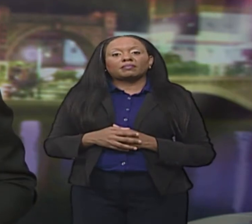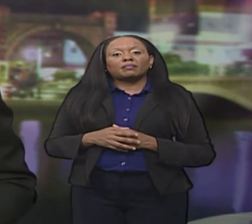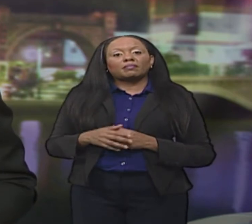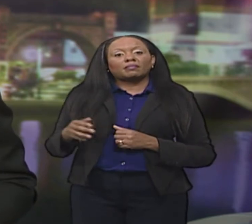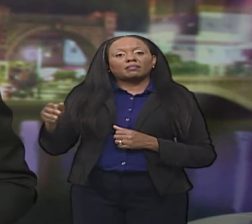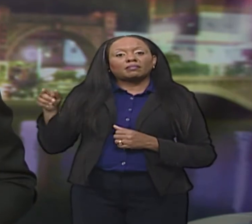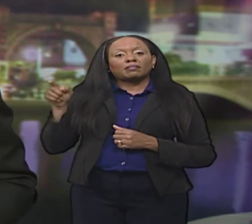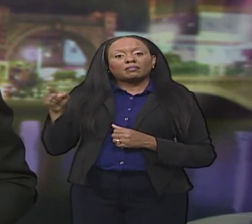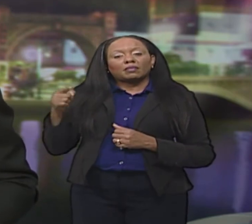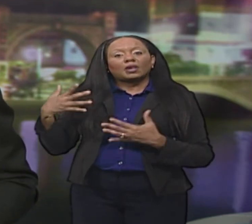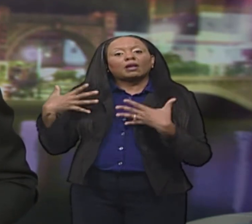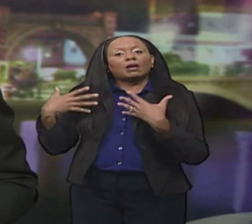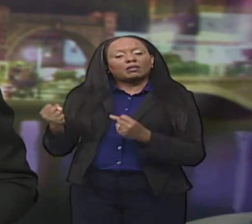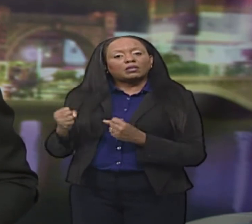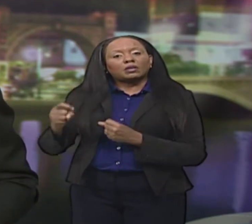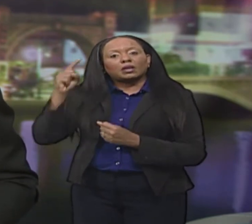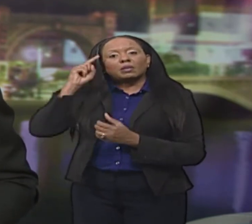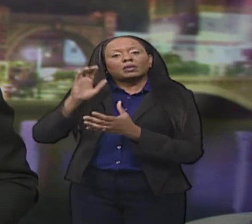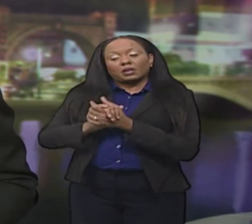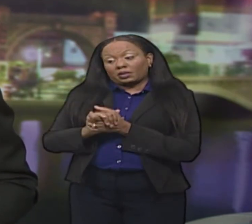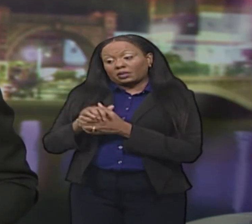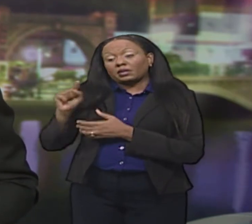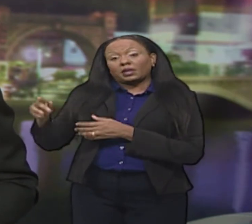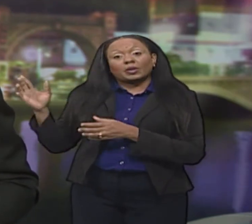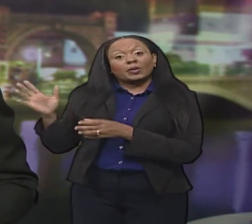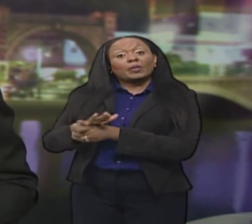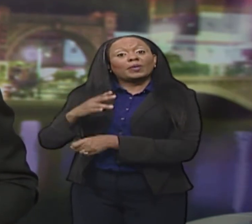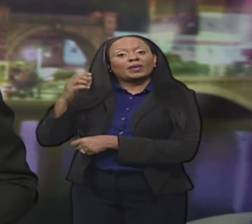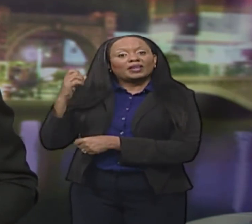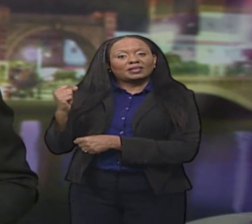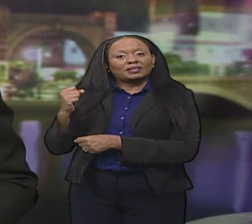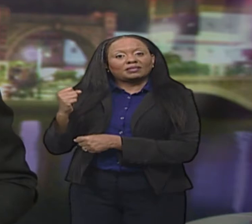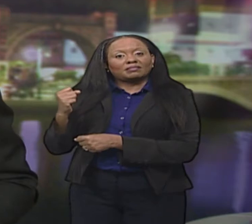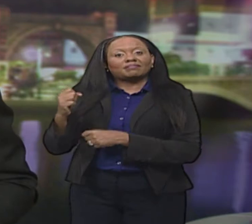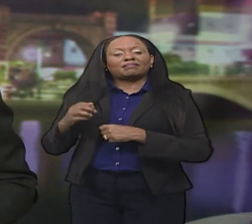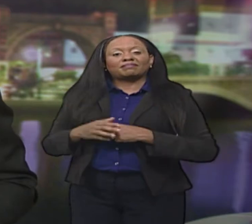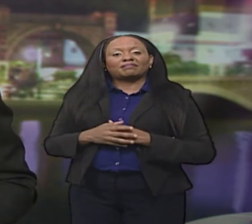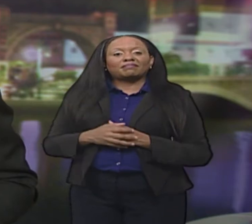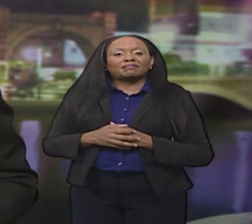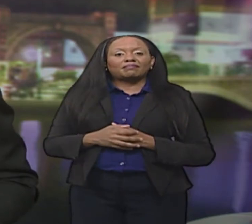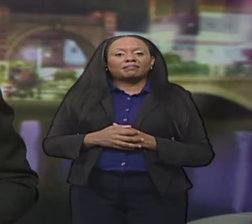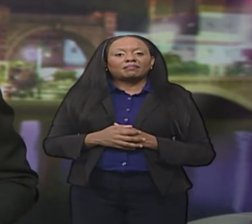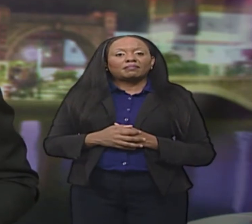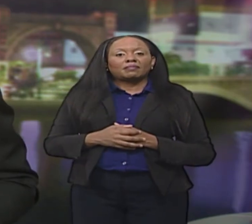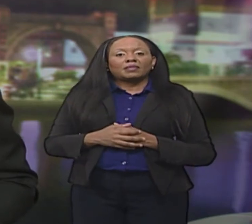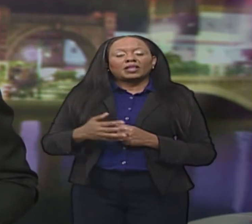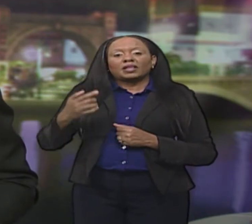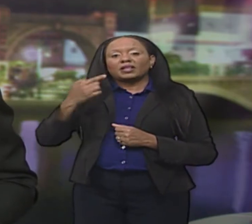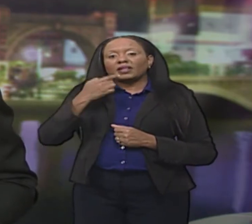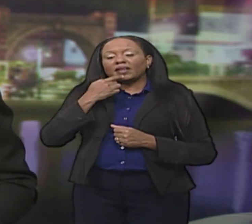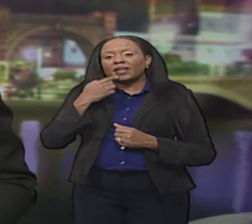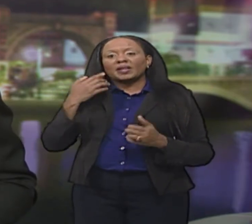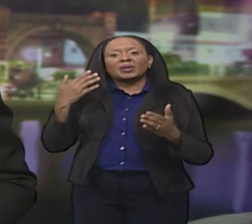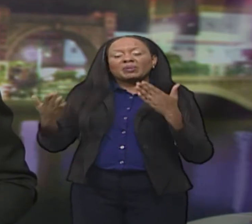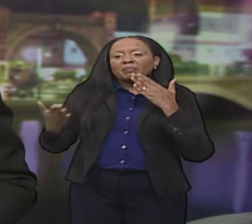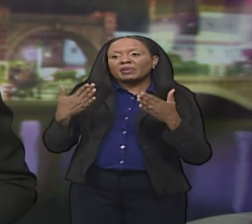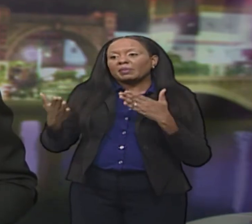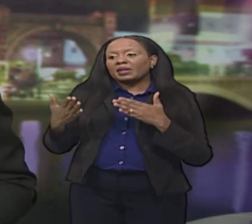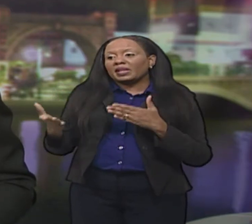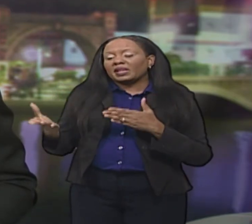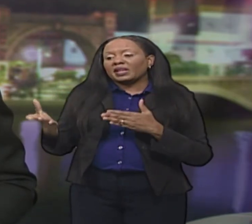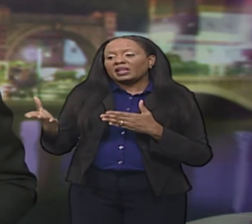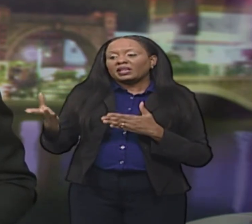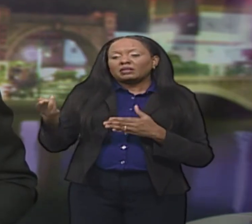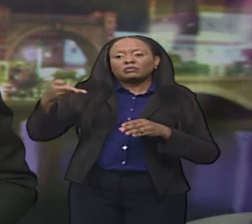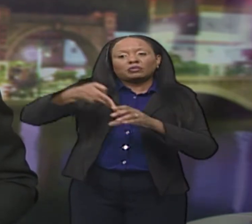will towards the party. In fact, a confident McLean, who believes he will be victorious, says he's not ruling out the possibility of crossing